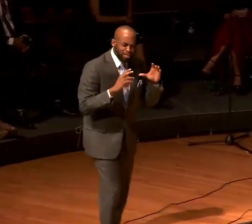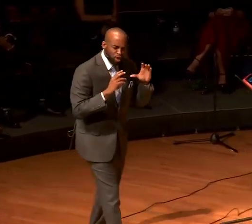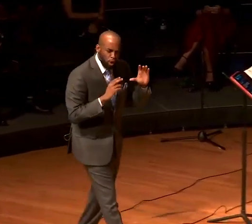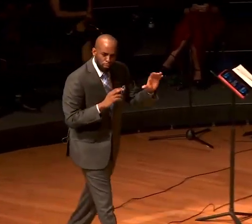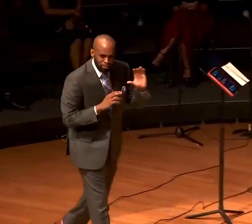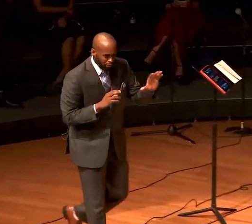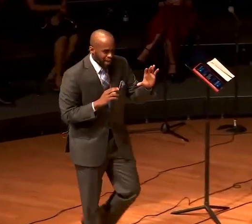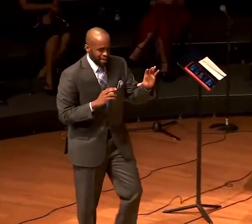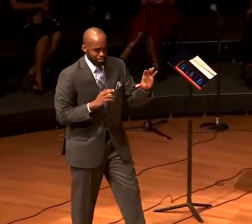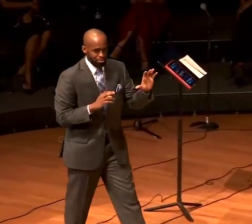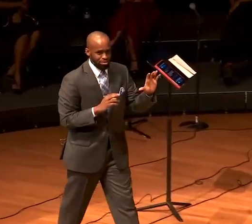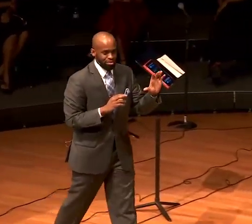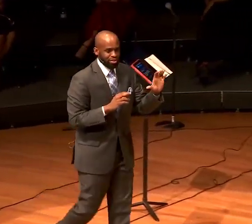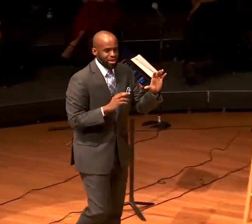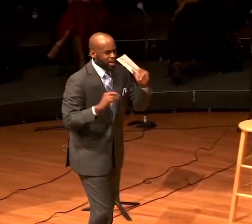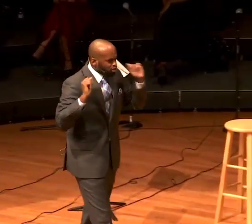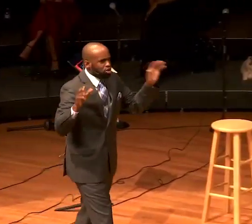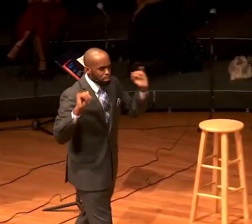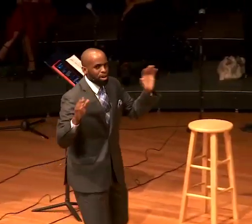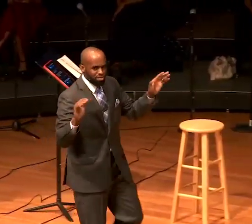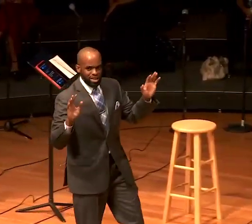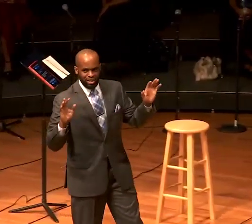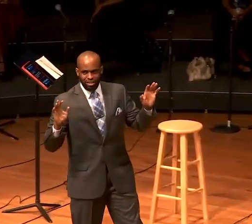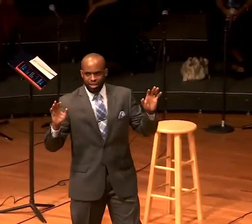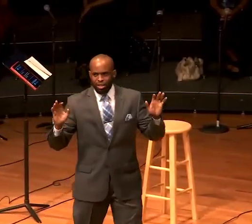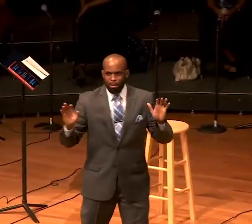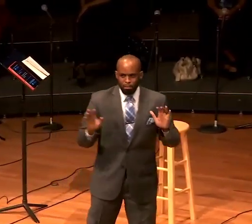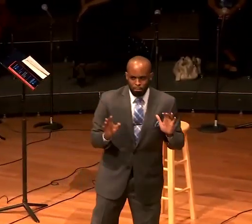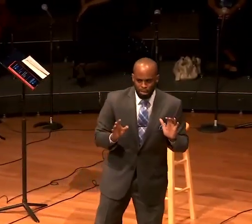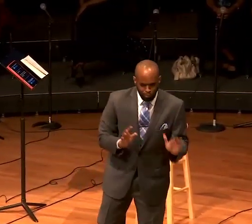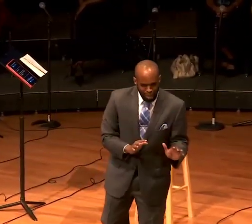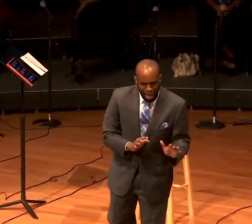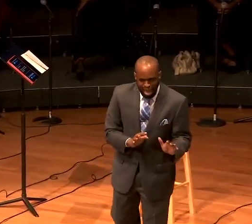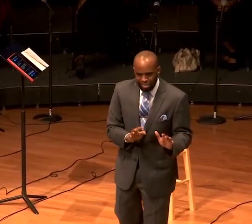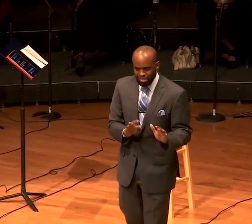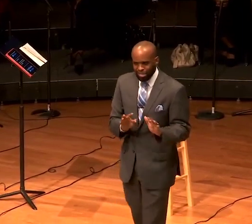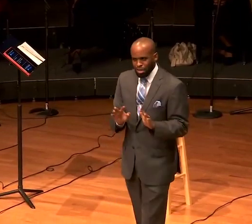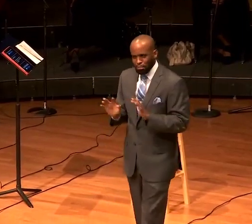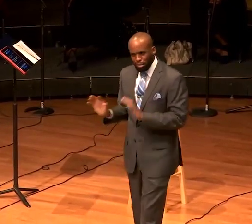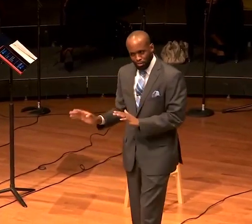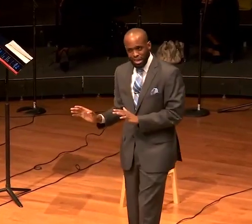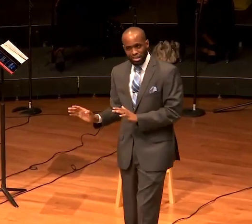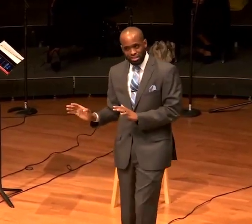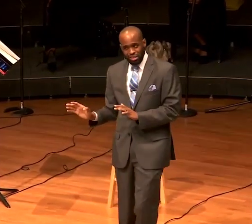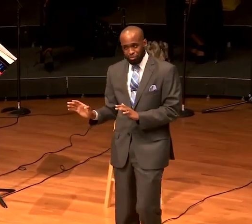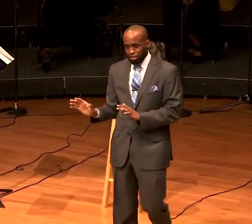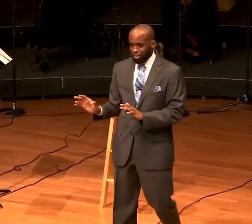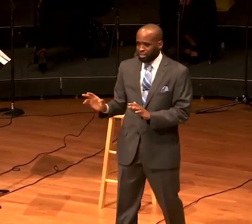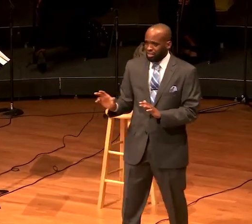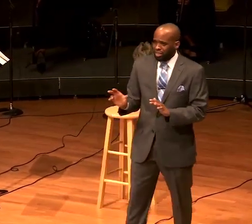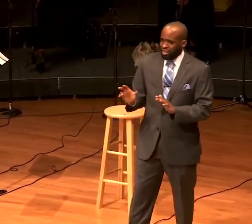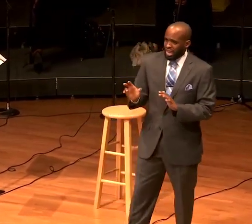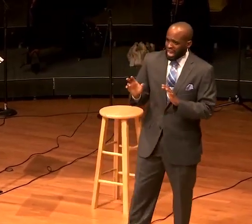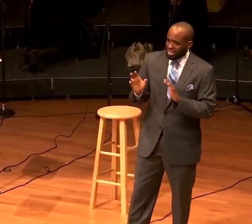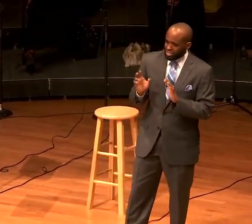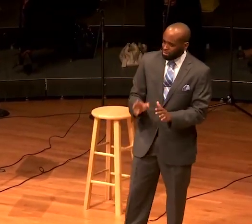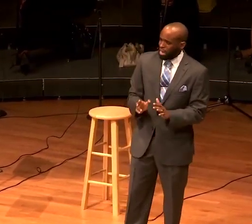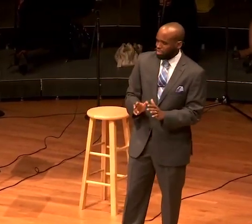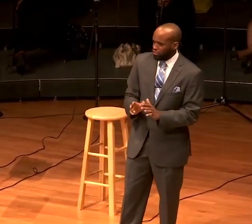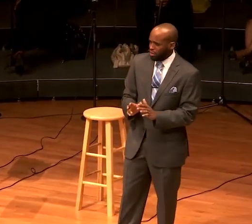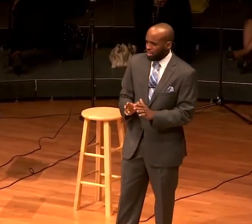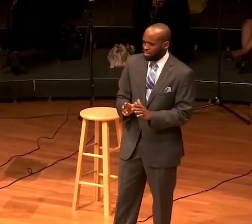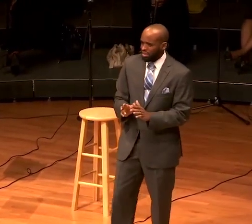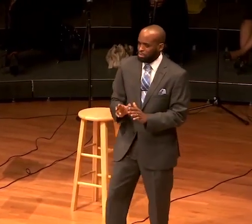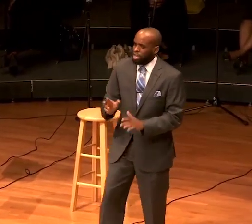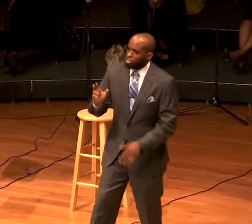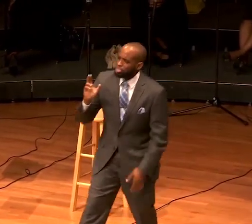Because you have these open flames that are just burning. People are hot, people are kind of stuffy, and